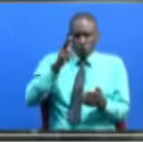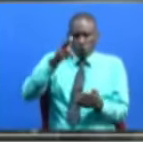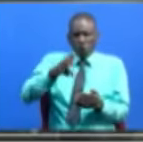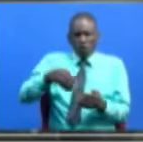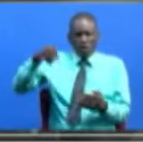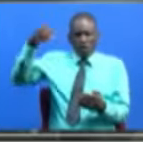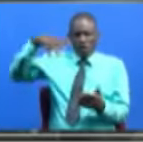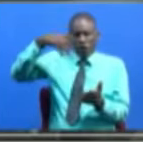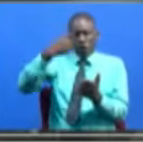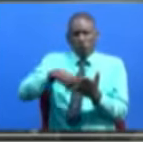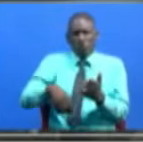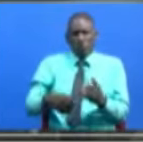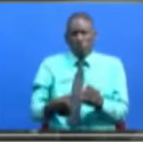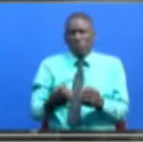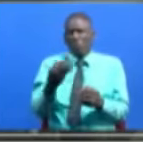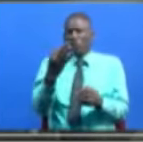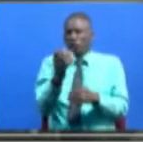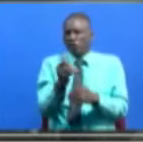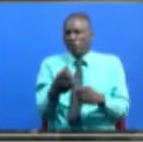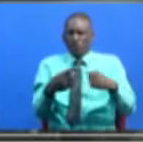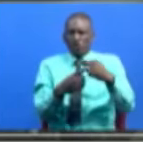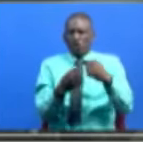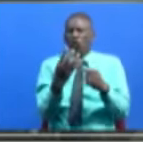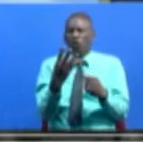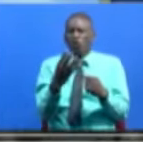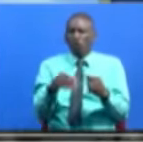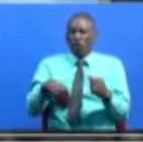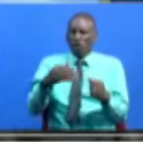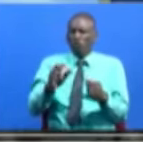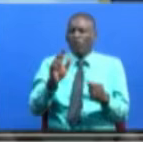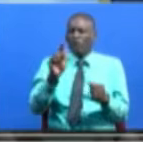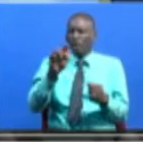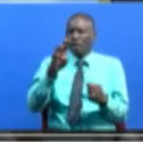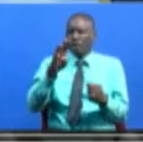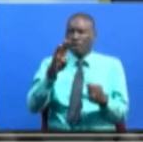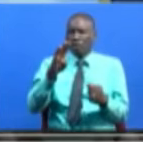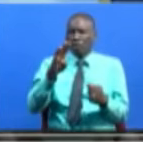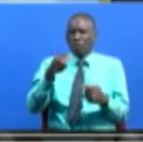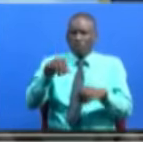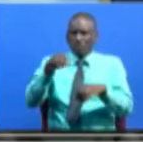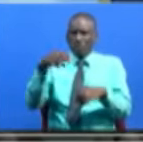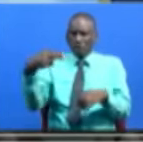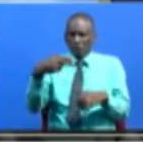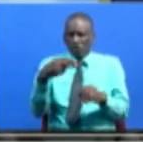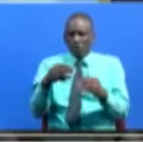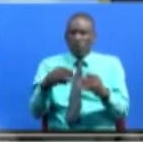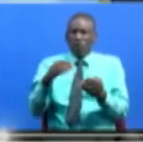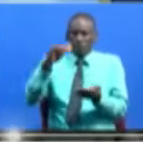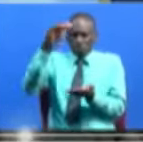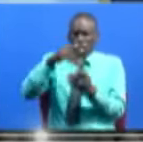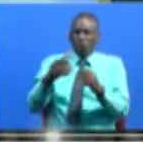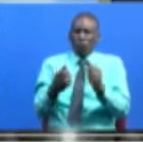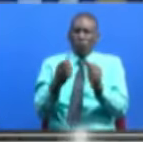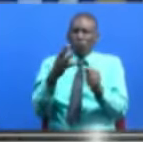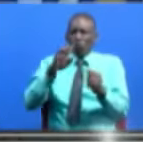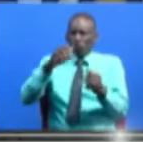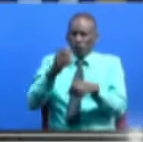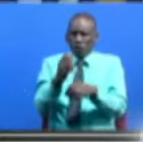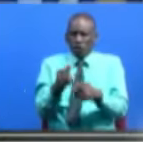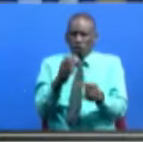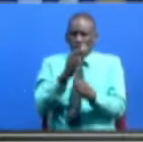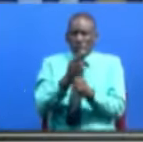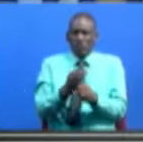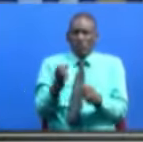to 3 shillings and 64 cents per kilowatt hour for this month, down from 4 shillings and 14 cents in